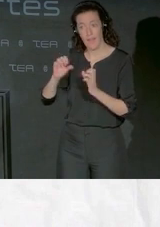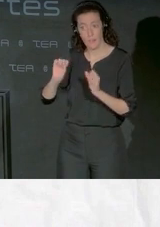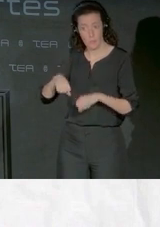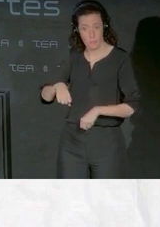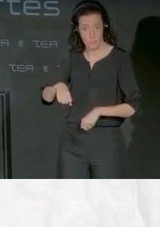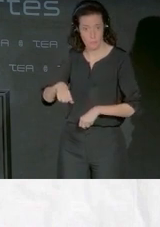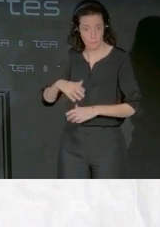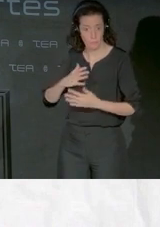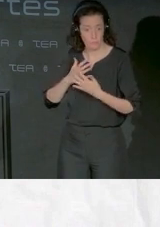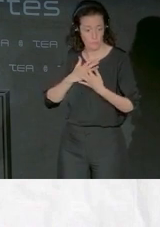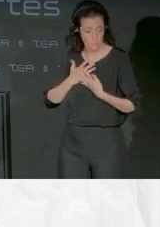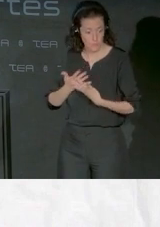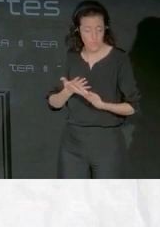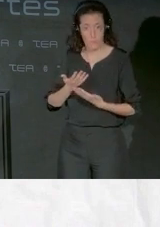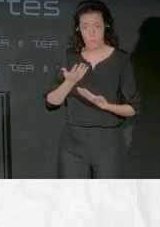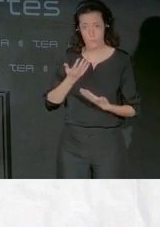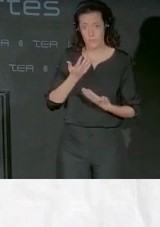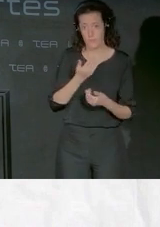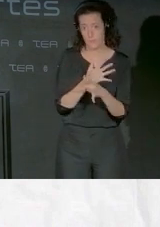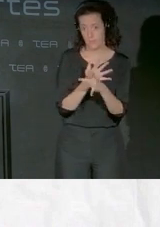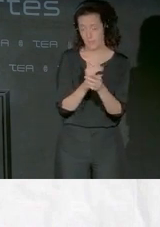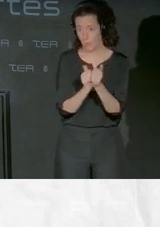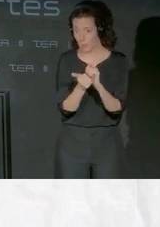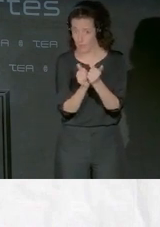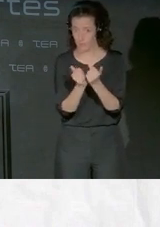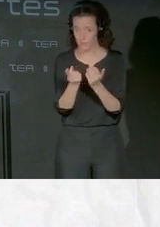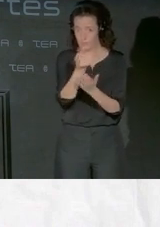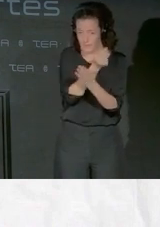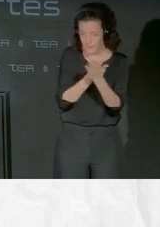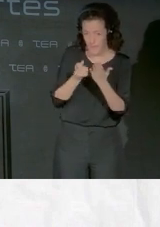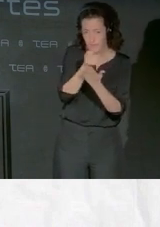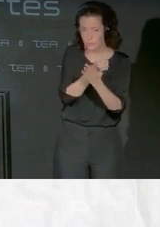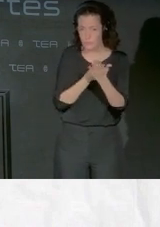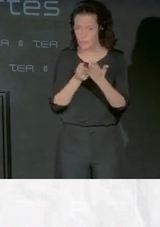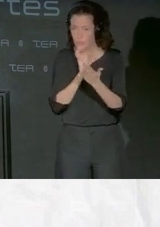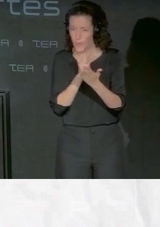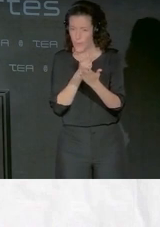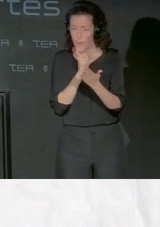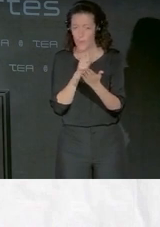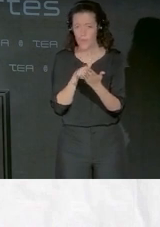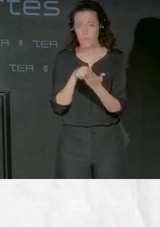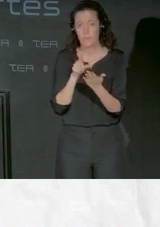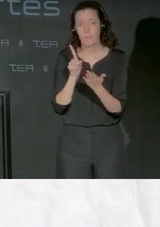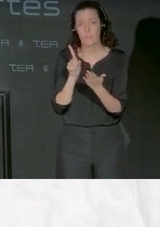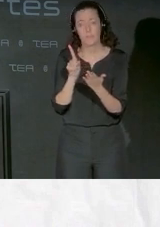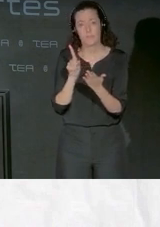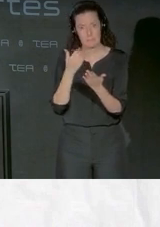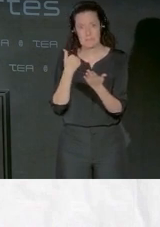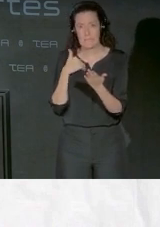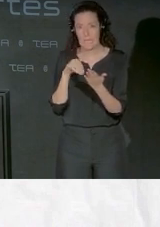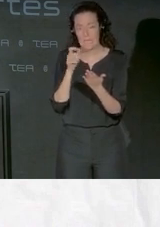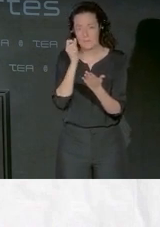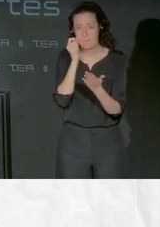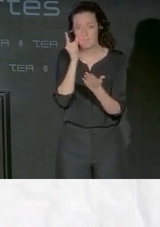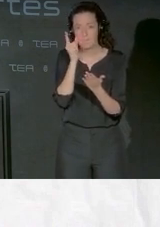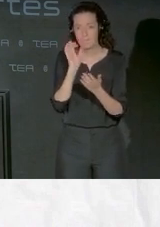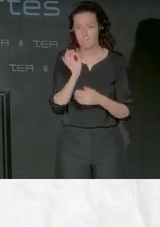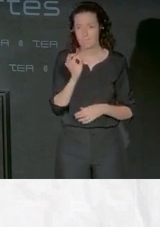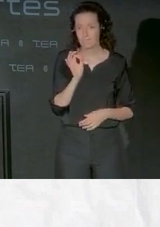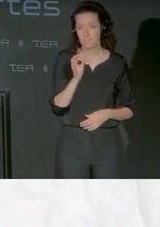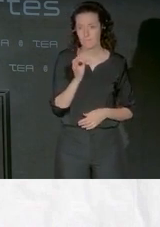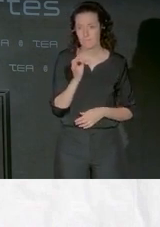environmental footprint of video game consoles while still enabling them to improve their performances. So that's one thing. And then there